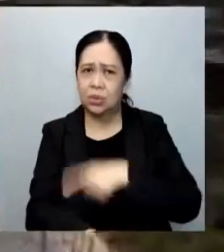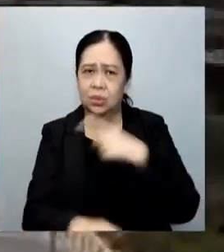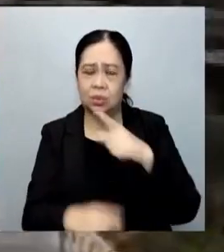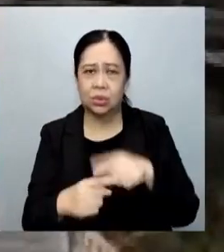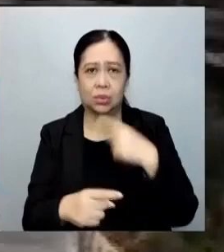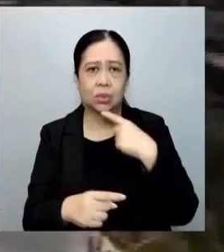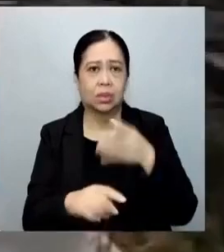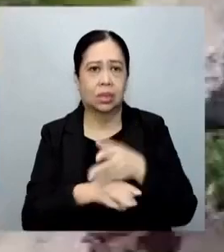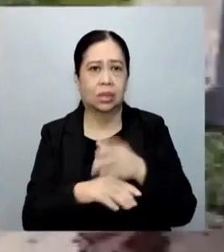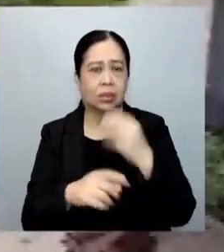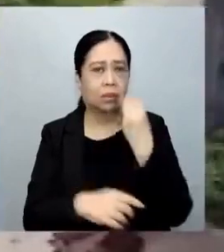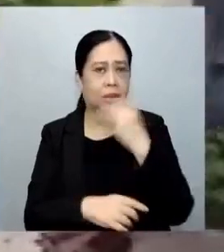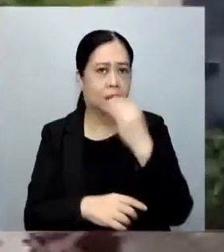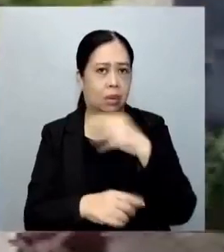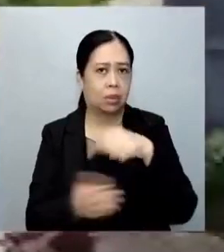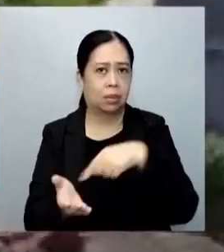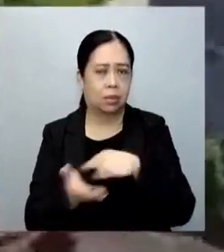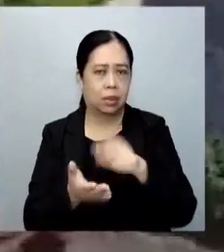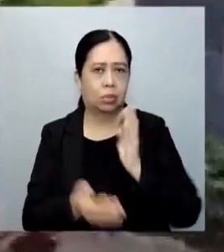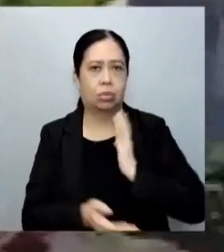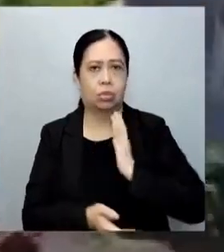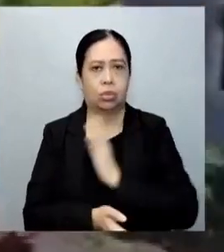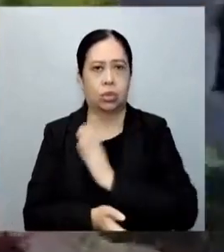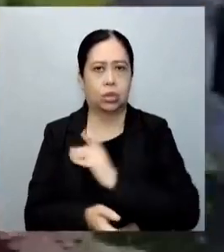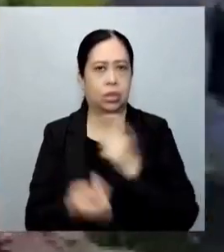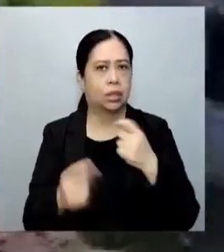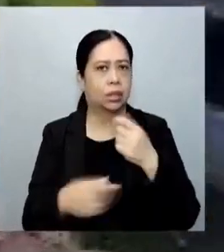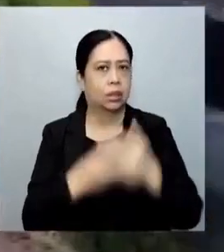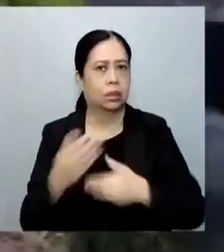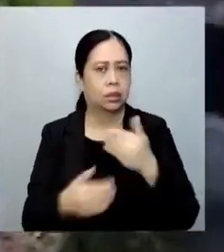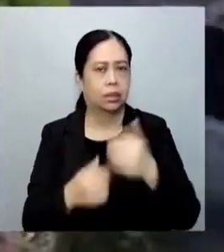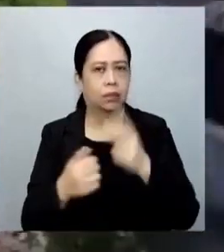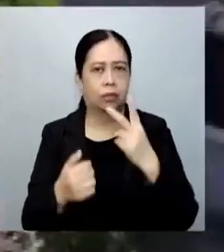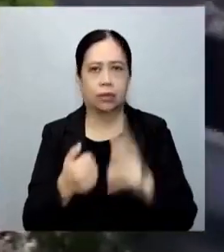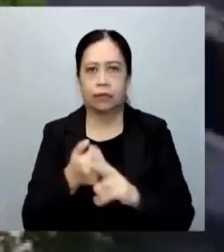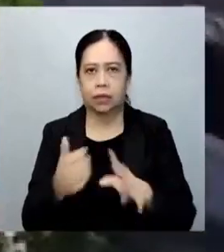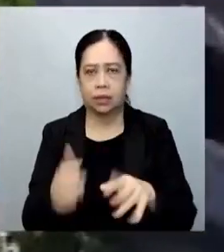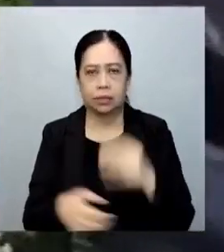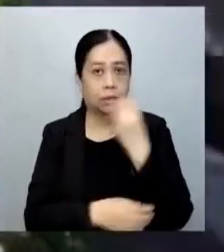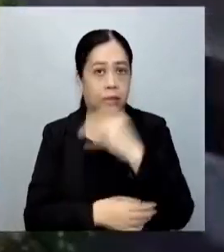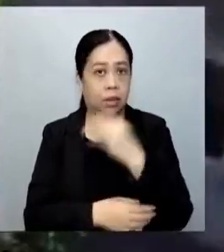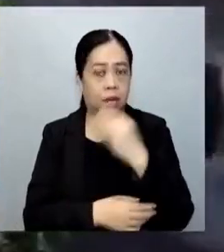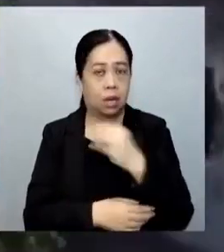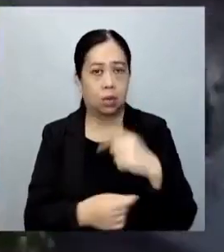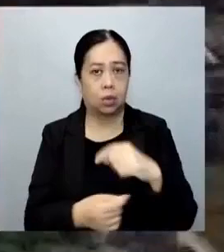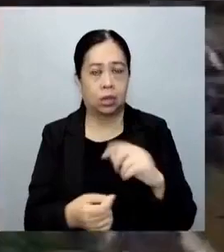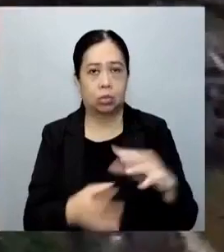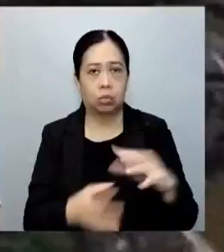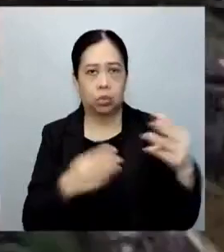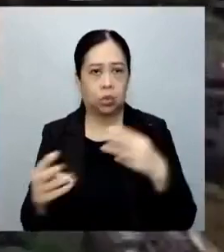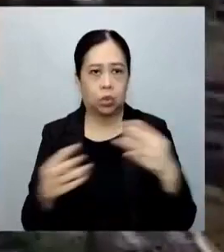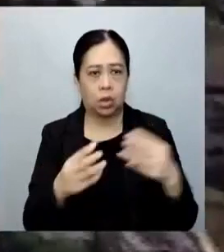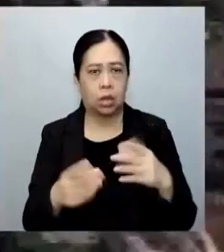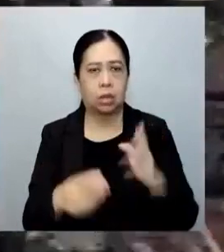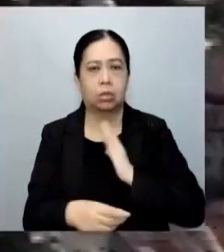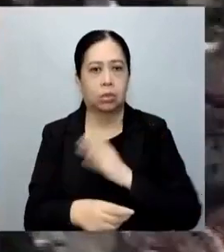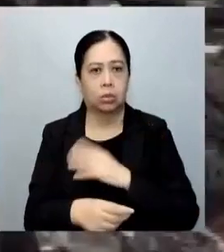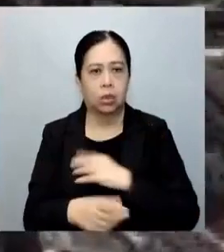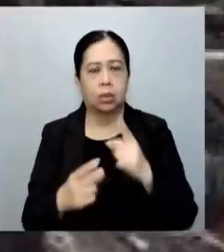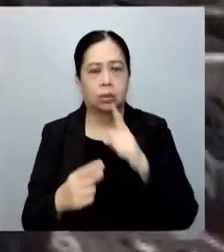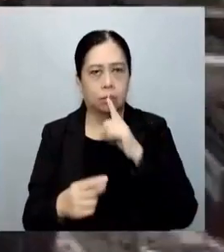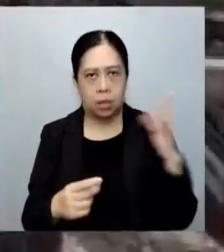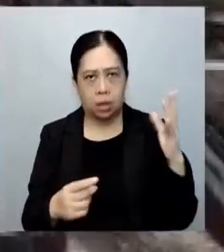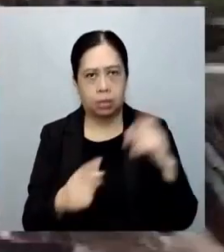after the Marawi Compensation Board started processing claims for victims of the Marawi siege. The board vows to fulfill its mandate to